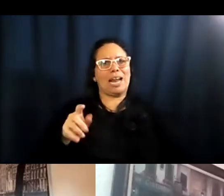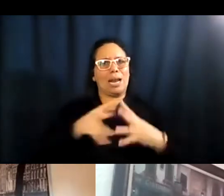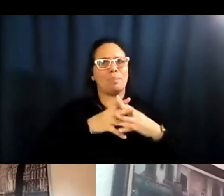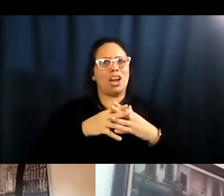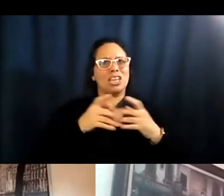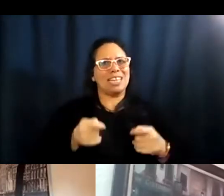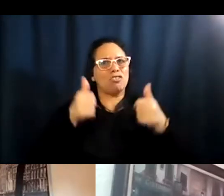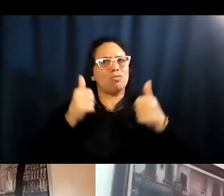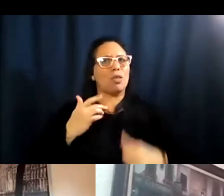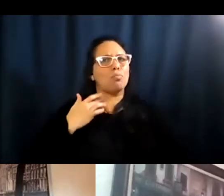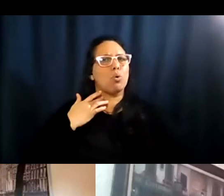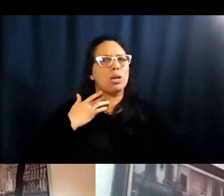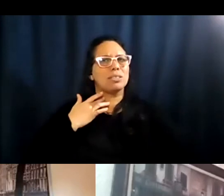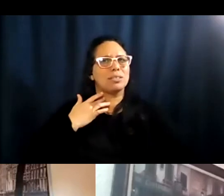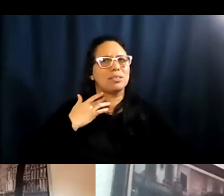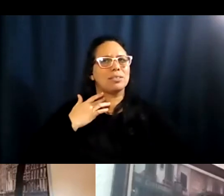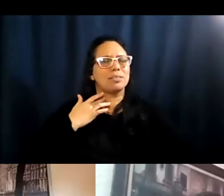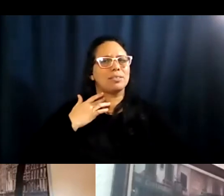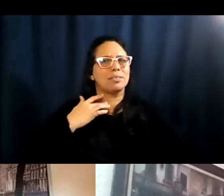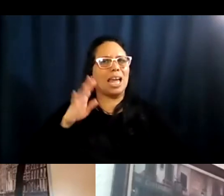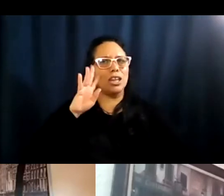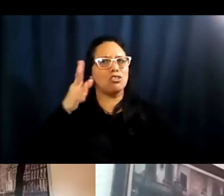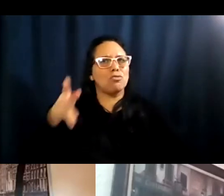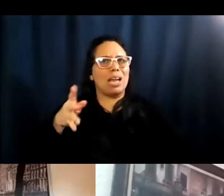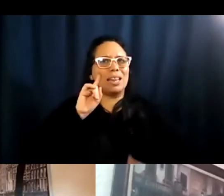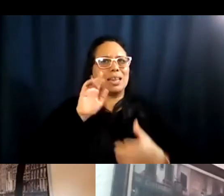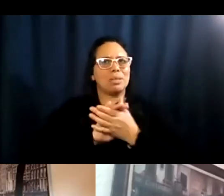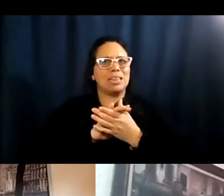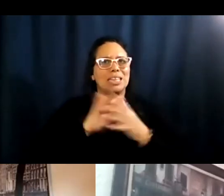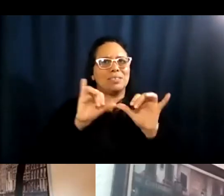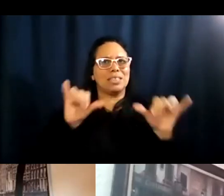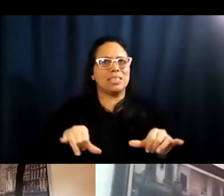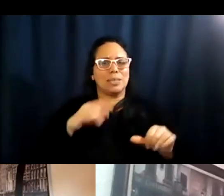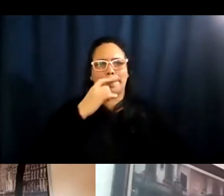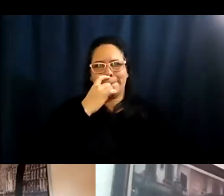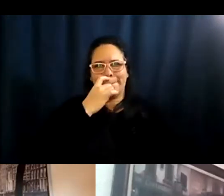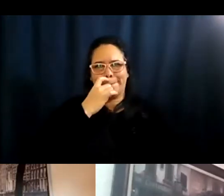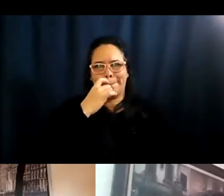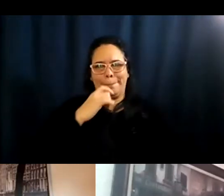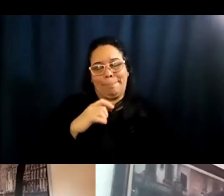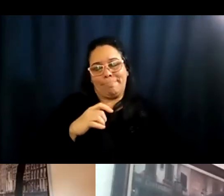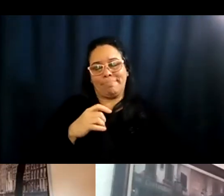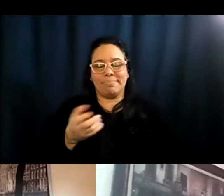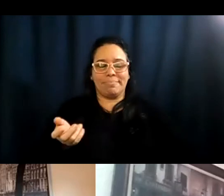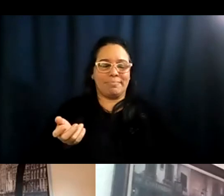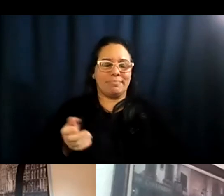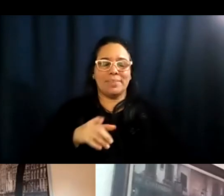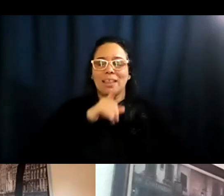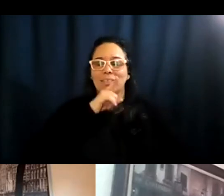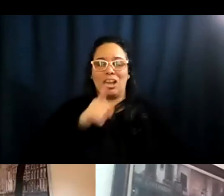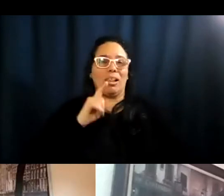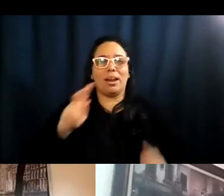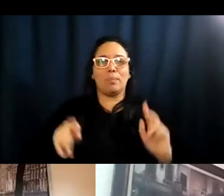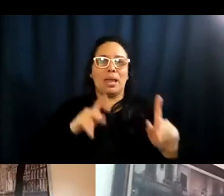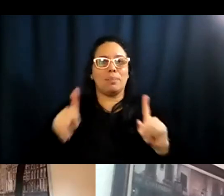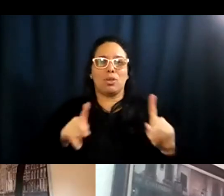poison that had created this belief system in the first place, which means you literally, the people are going to have to